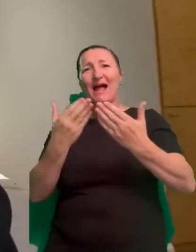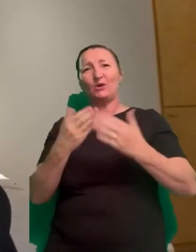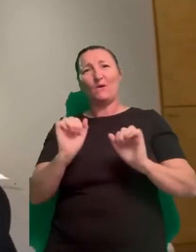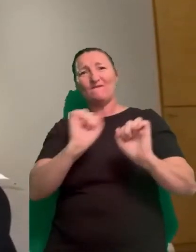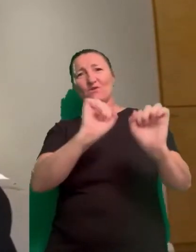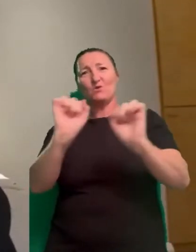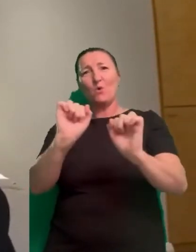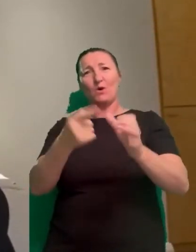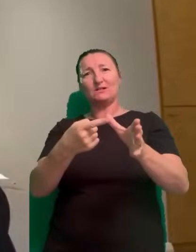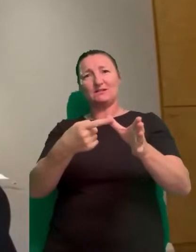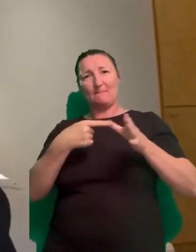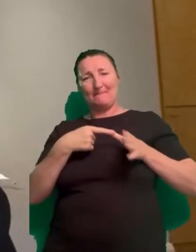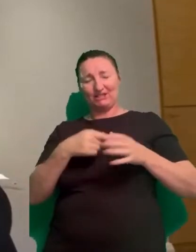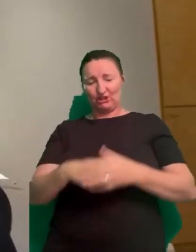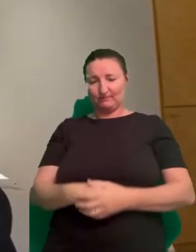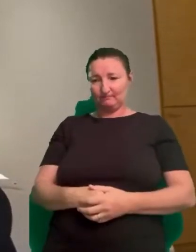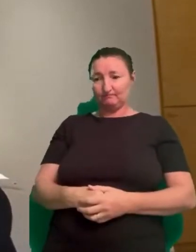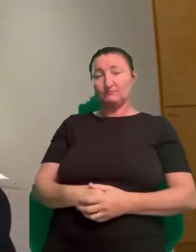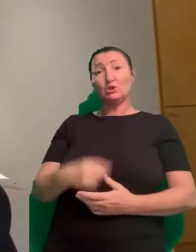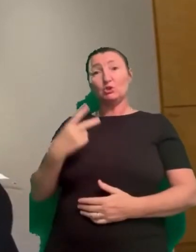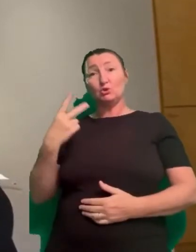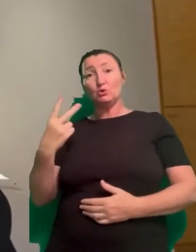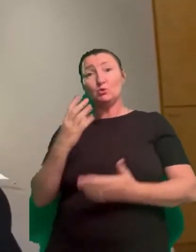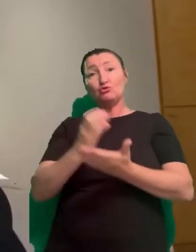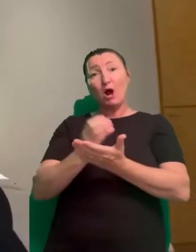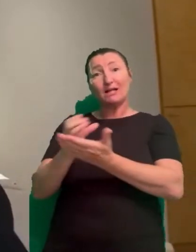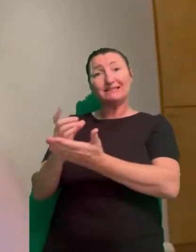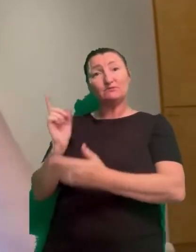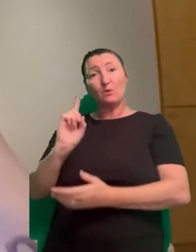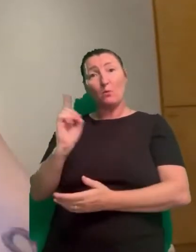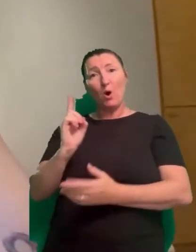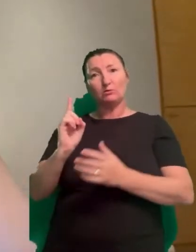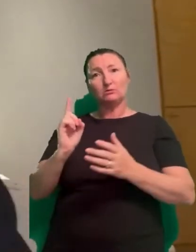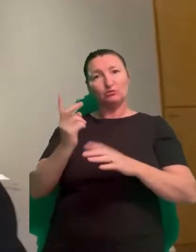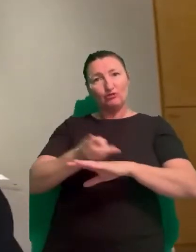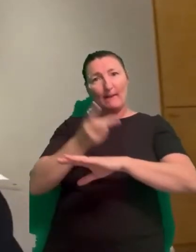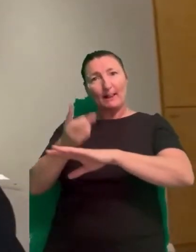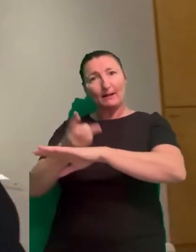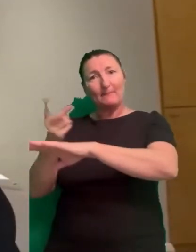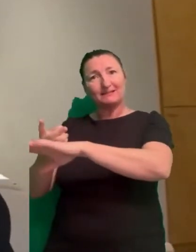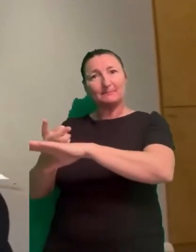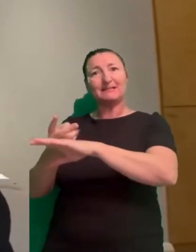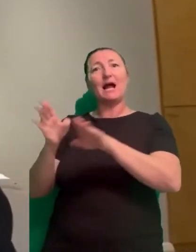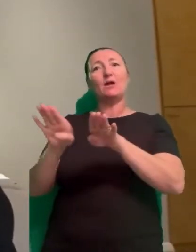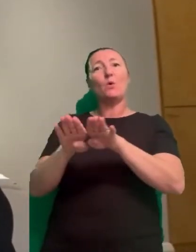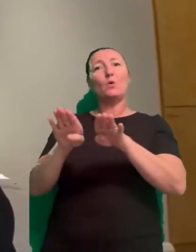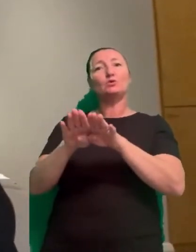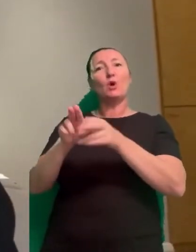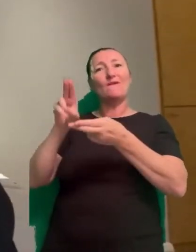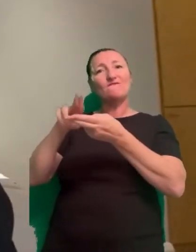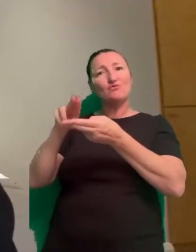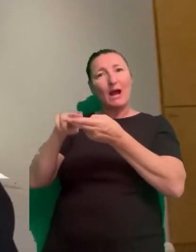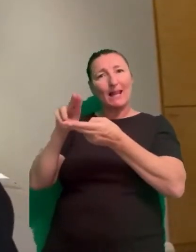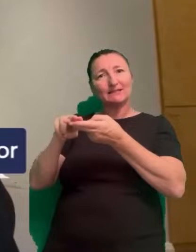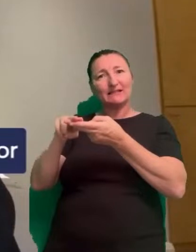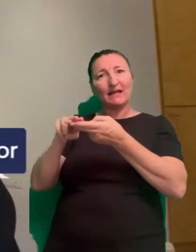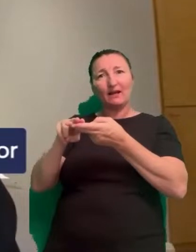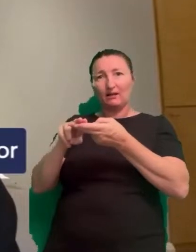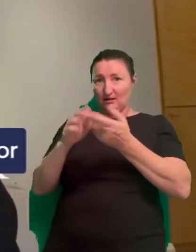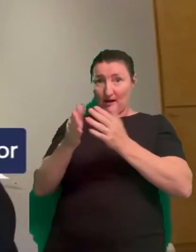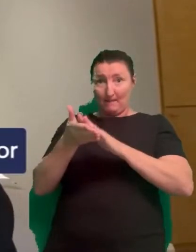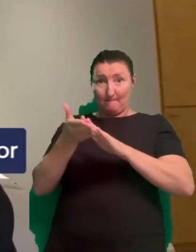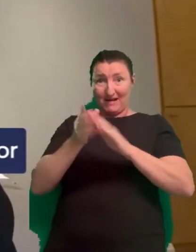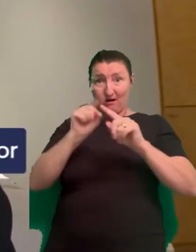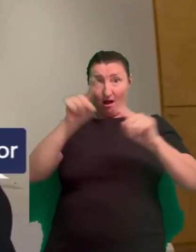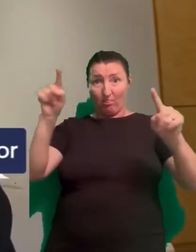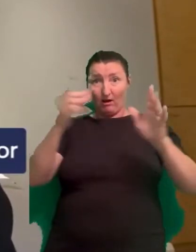to judge with different criteria such as replicability, but also frugality. So how easy is it for others to be able to